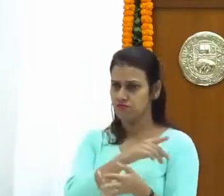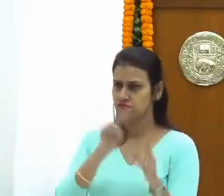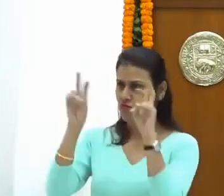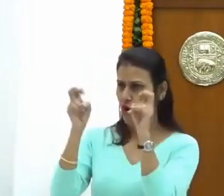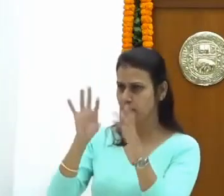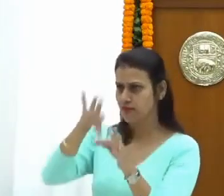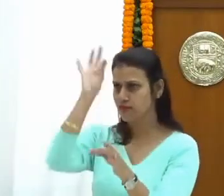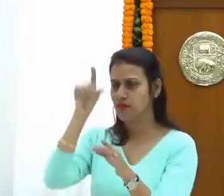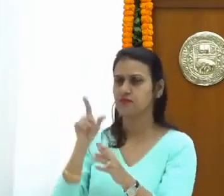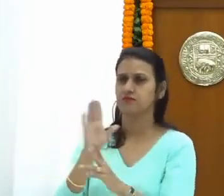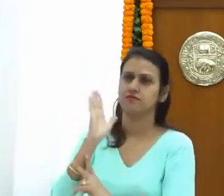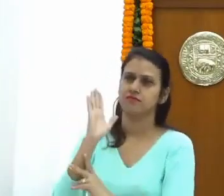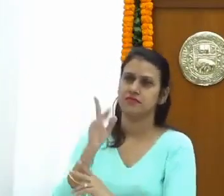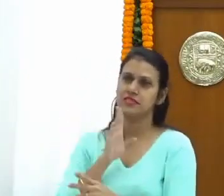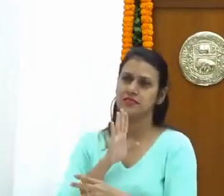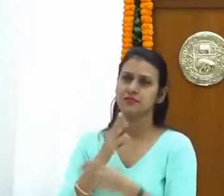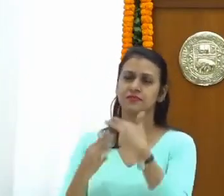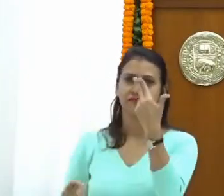subject,